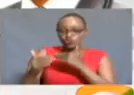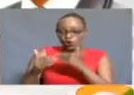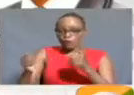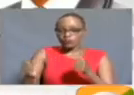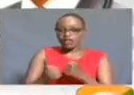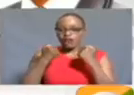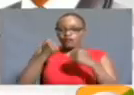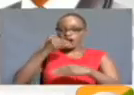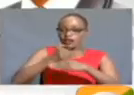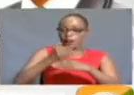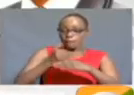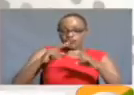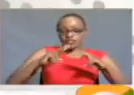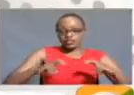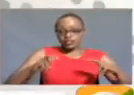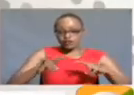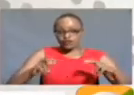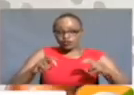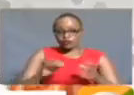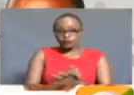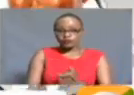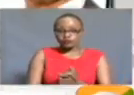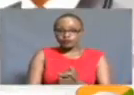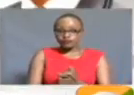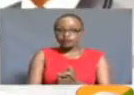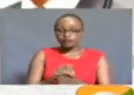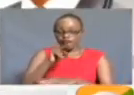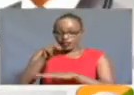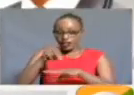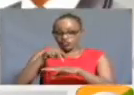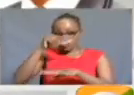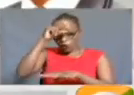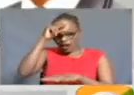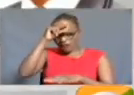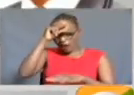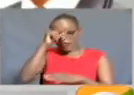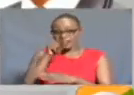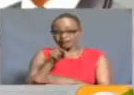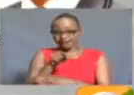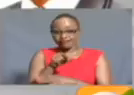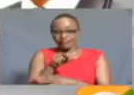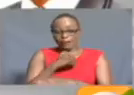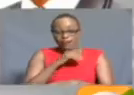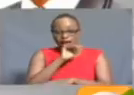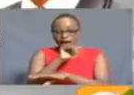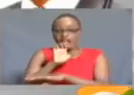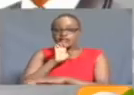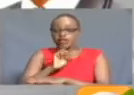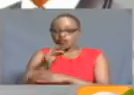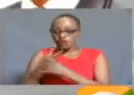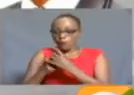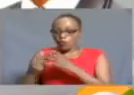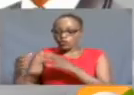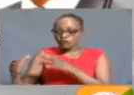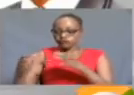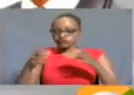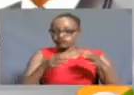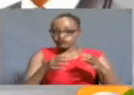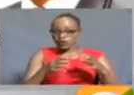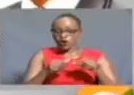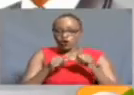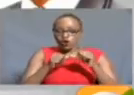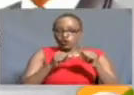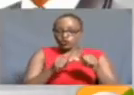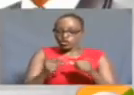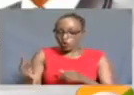and the boundaries review. That's for the national government. I urge elders from both sides to continue